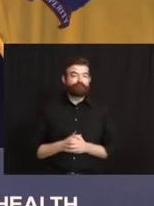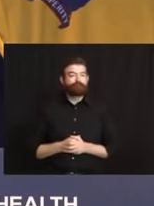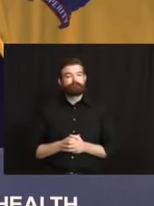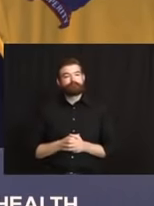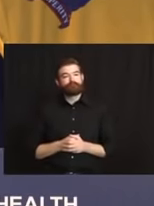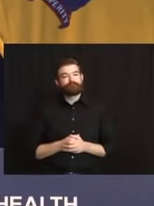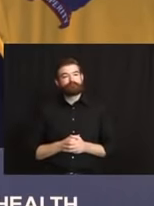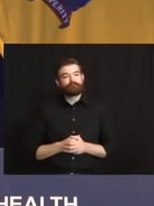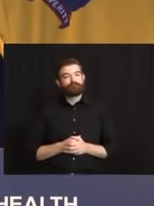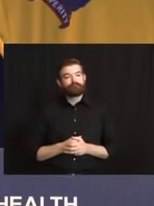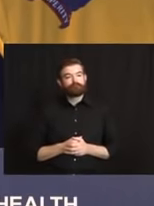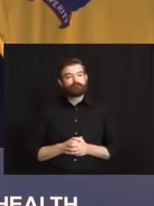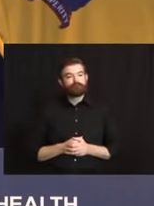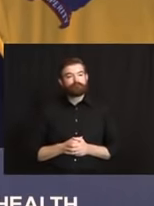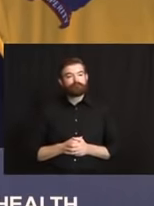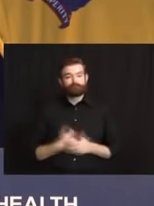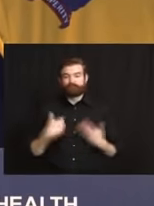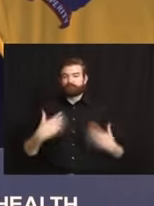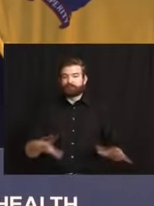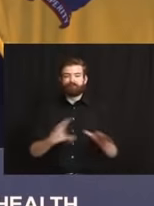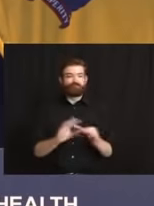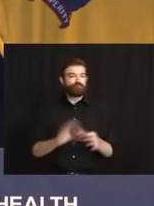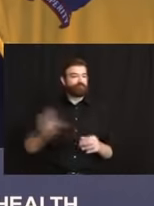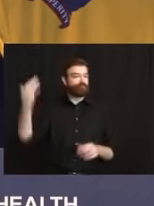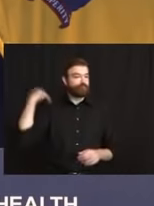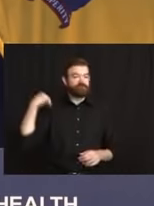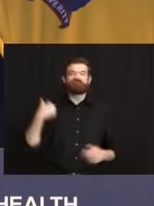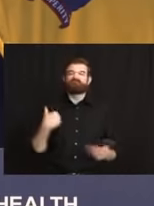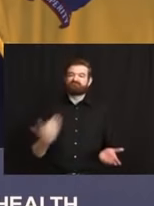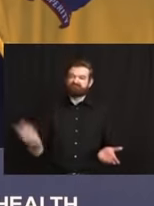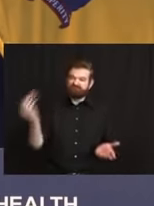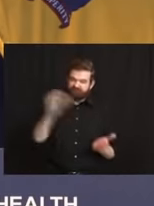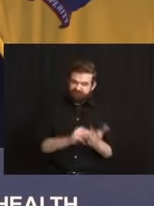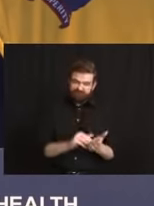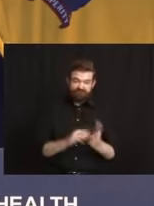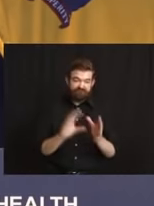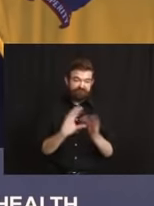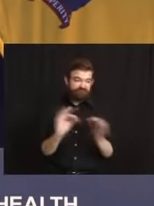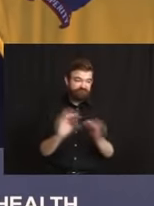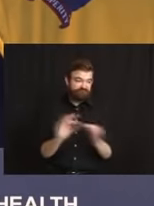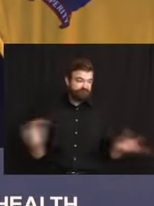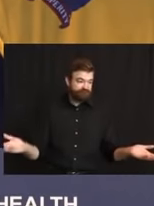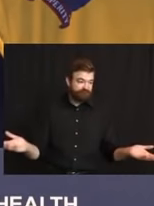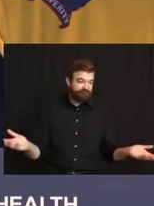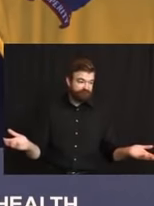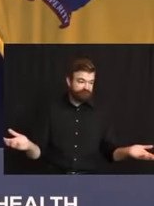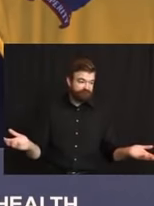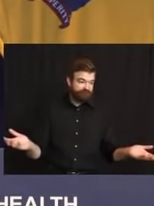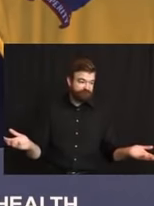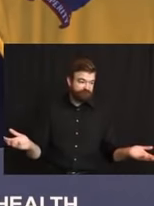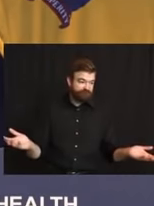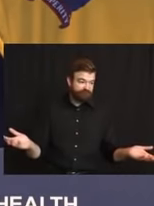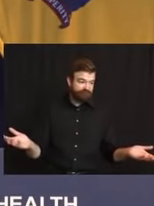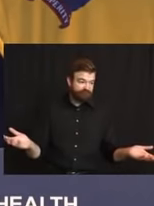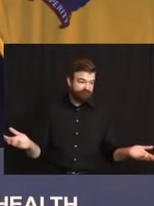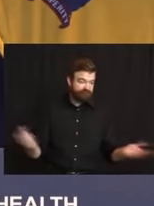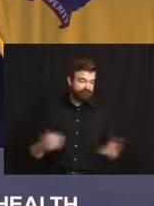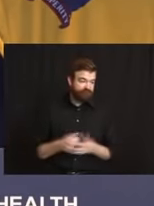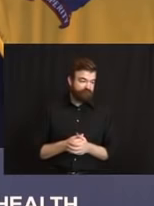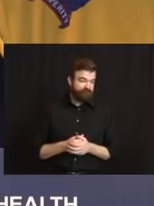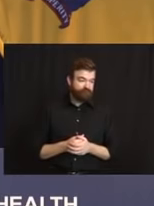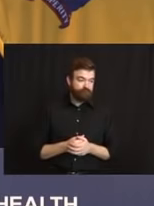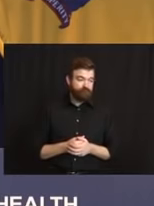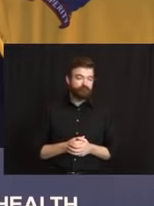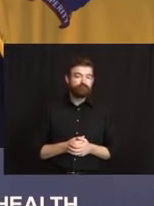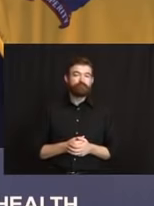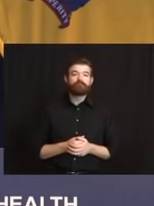We've said this before, and I want to repeat it again. The extent to which, and Ed has forgotten more about this than I'll know, so he'll forgive me for getting